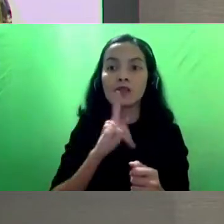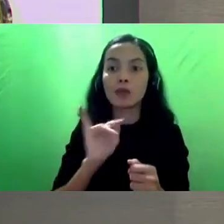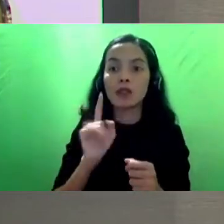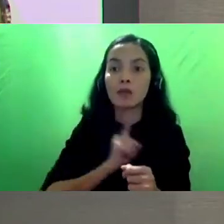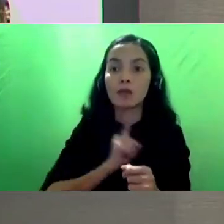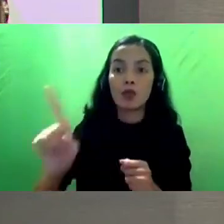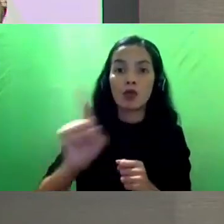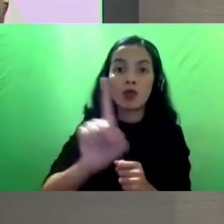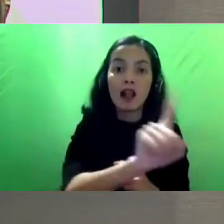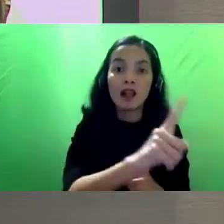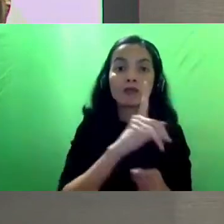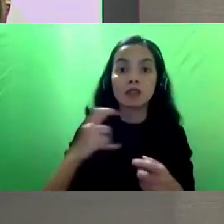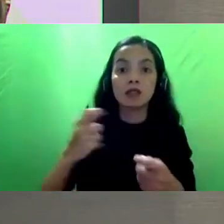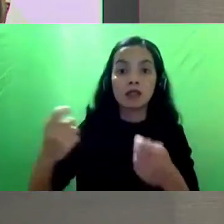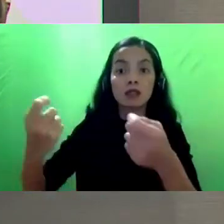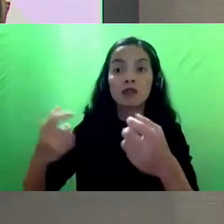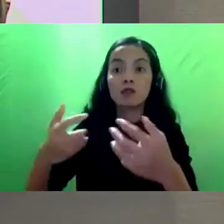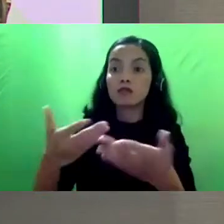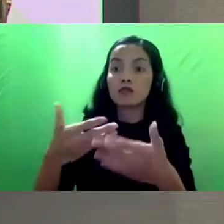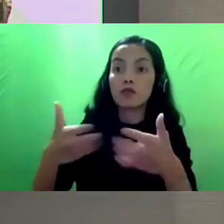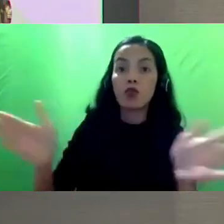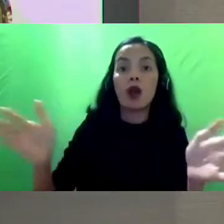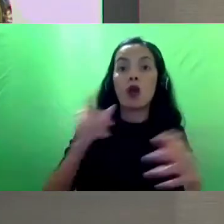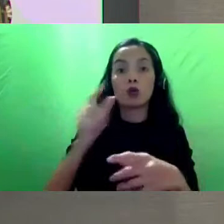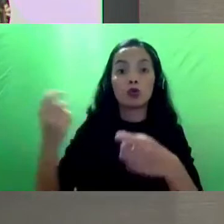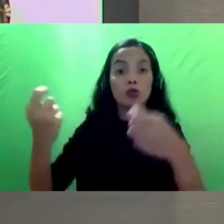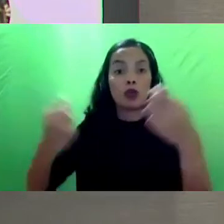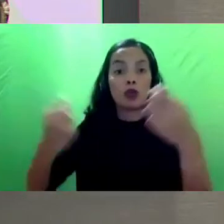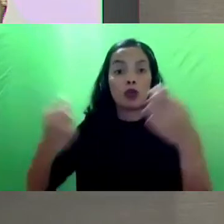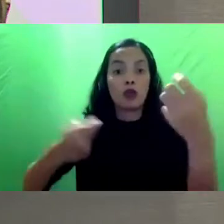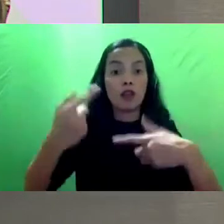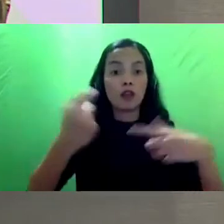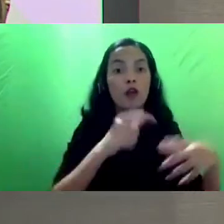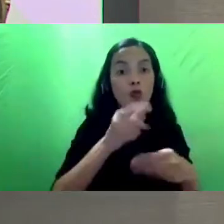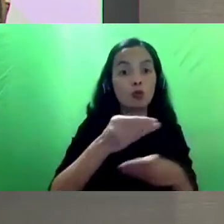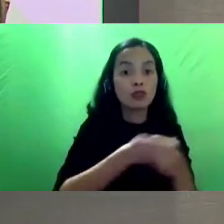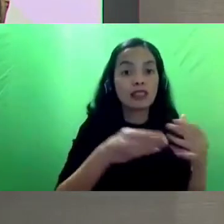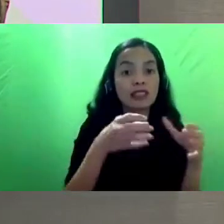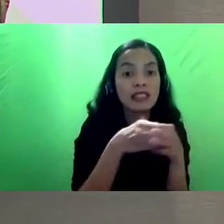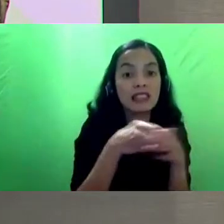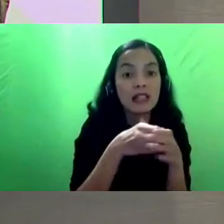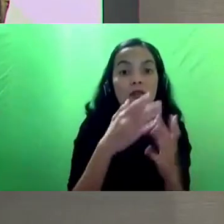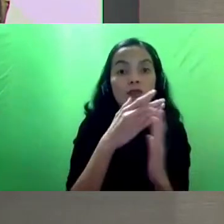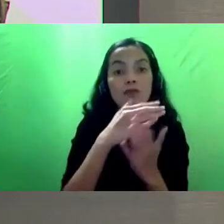here and there, including for the micro and small enterprises, including for the